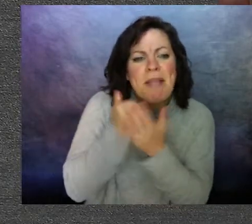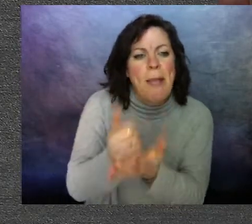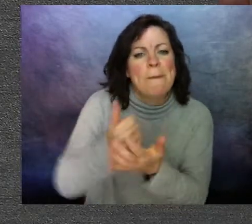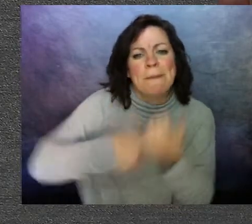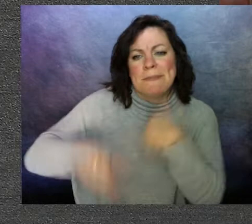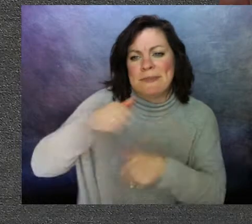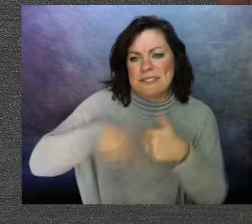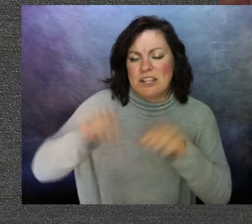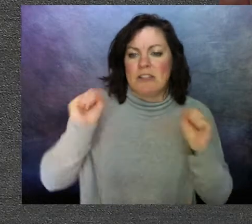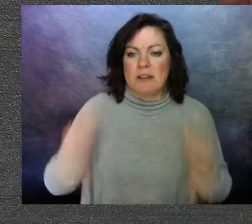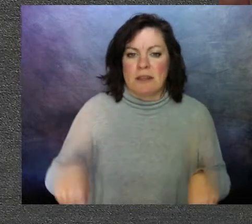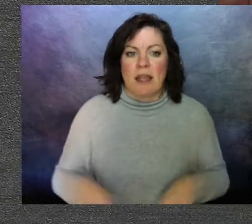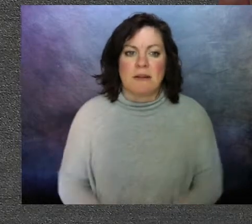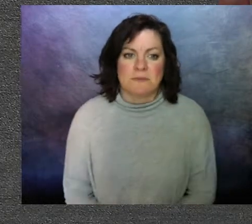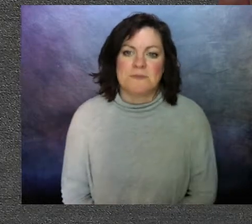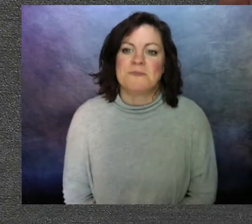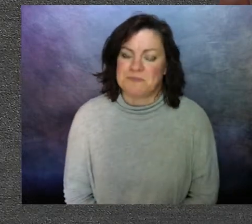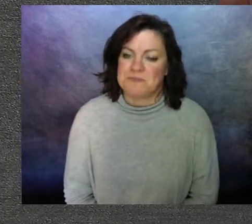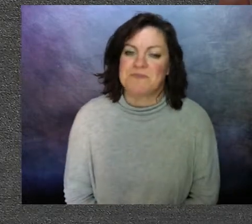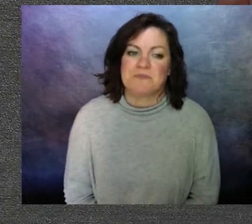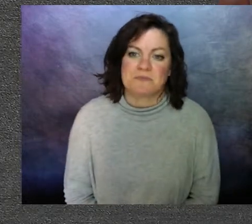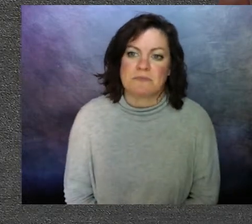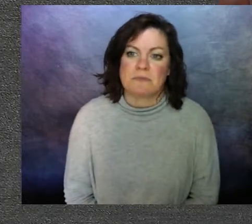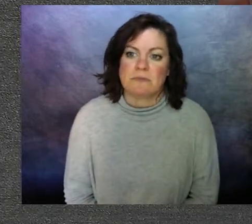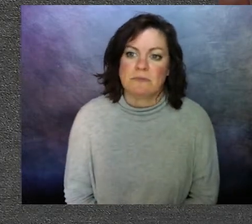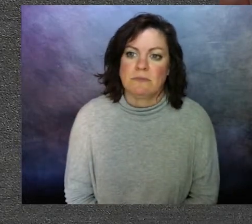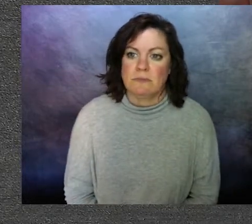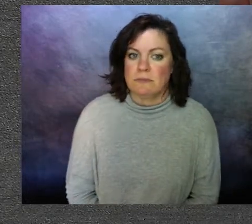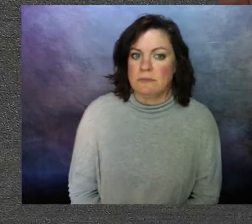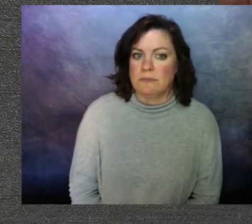probably going to do this. Is that how you want them set up?